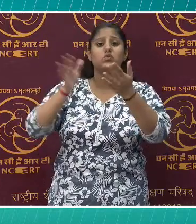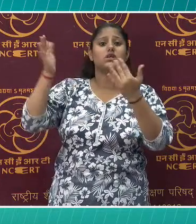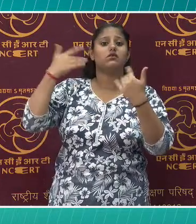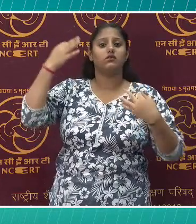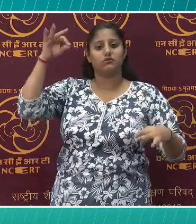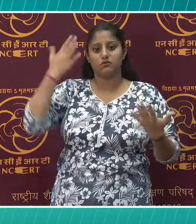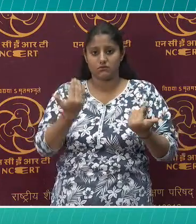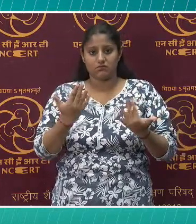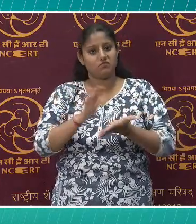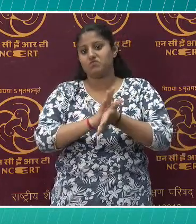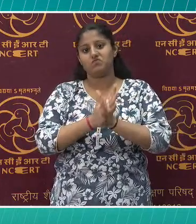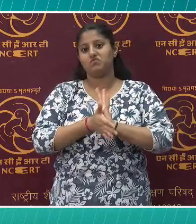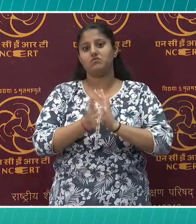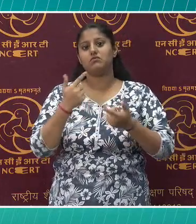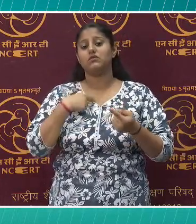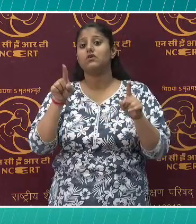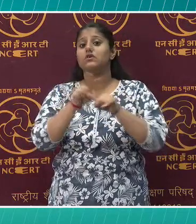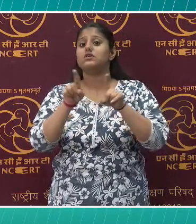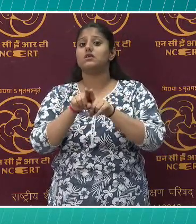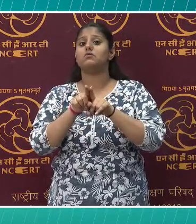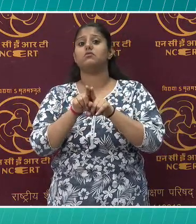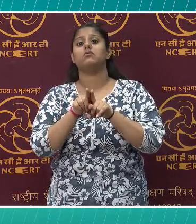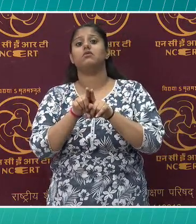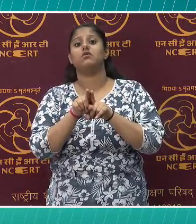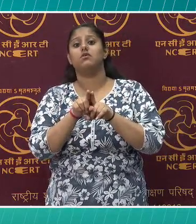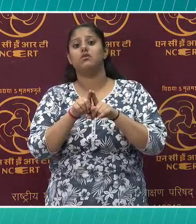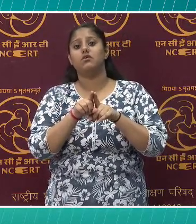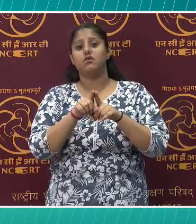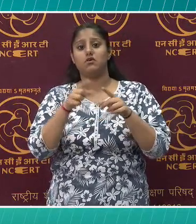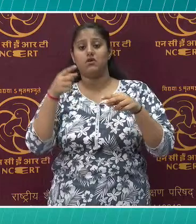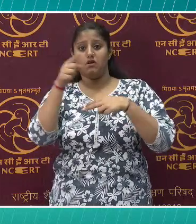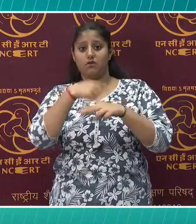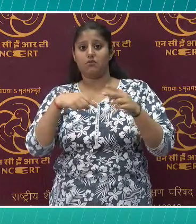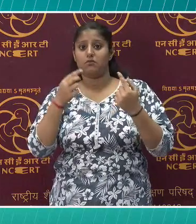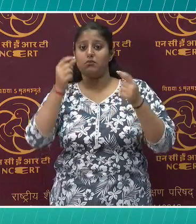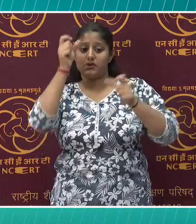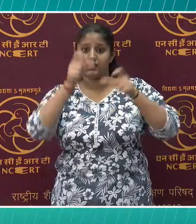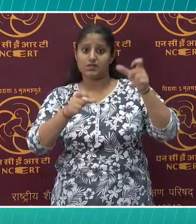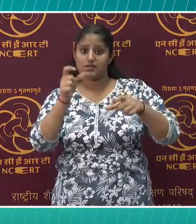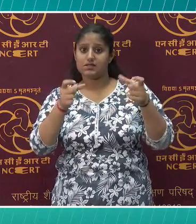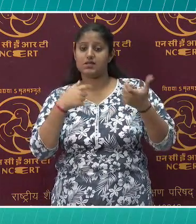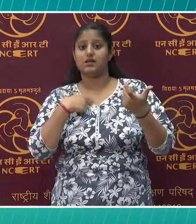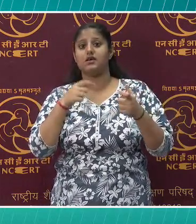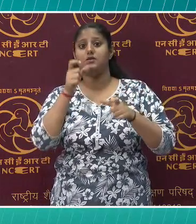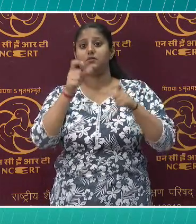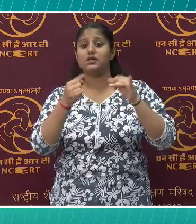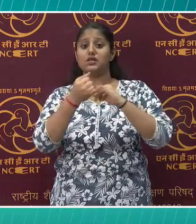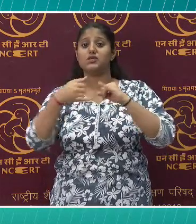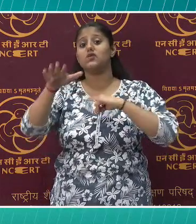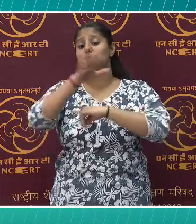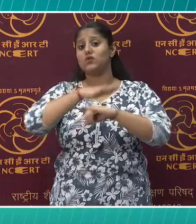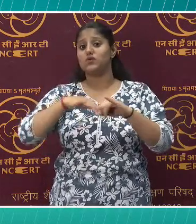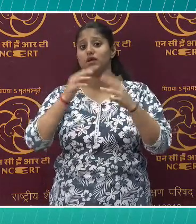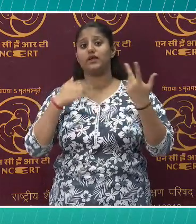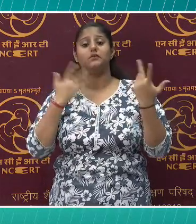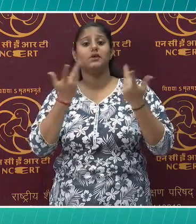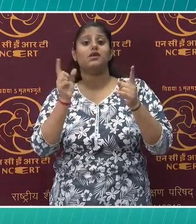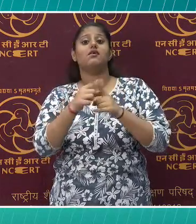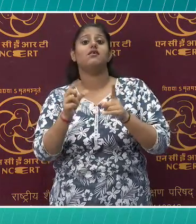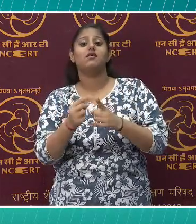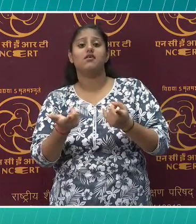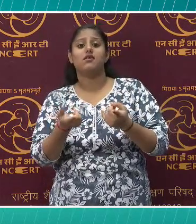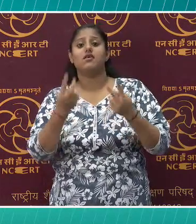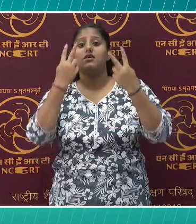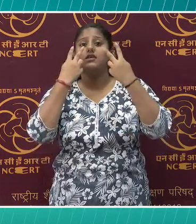dialogues, and you cannot have visual arts with, people all around, the society people, what they are doing, what